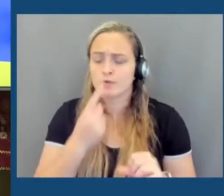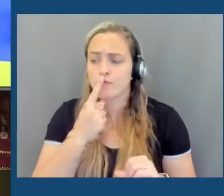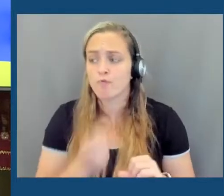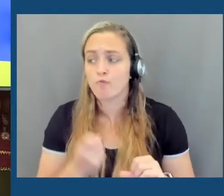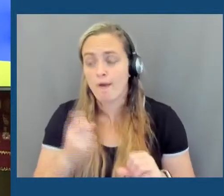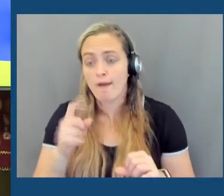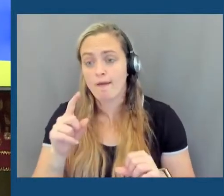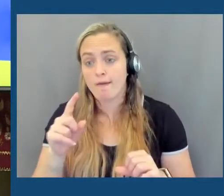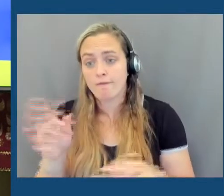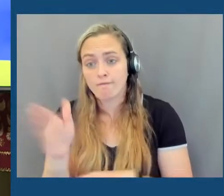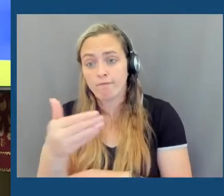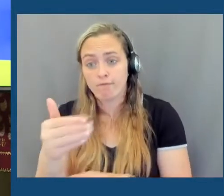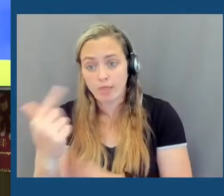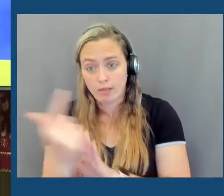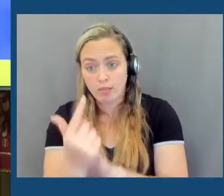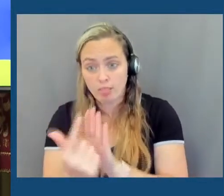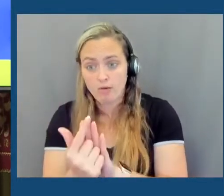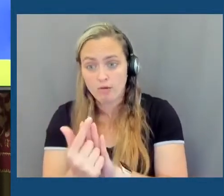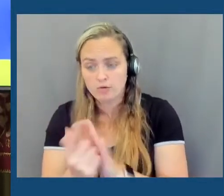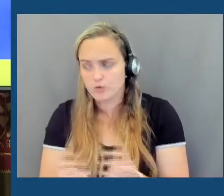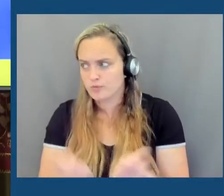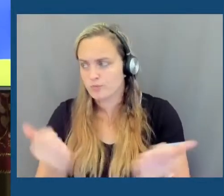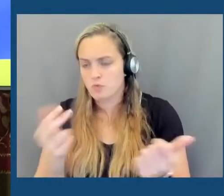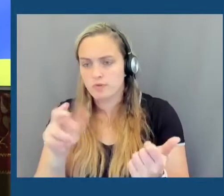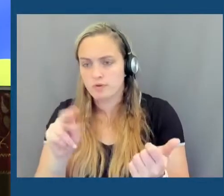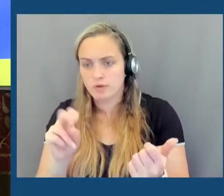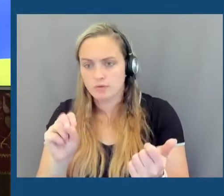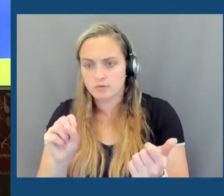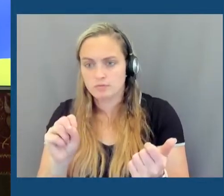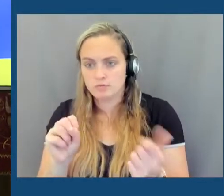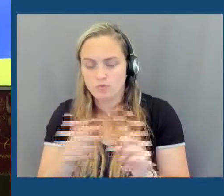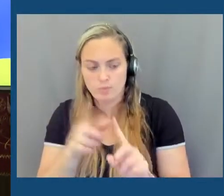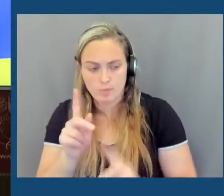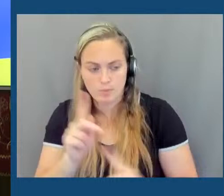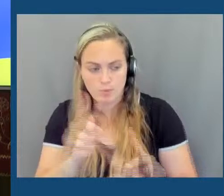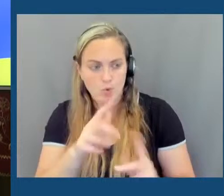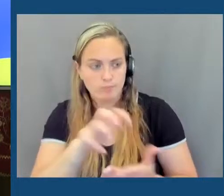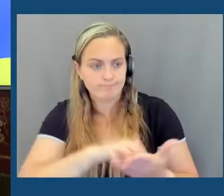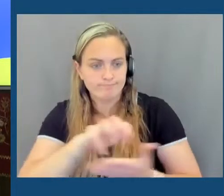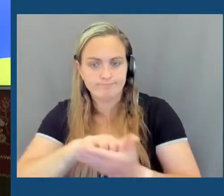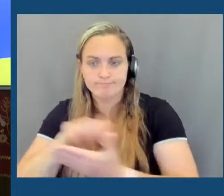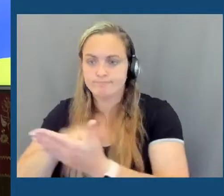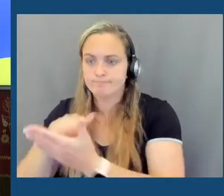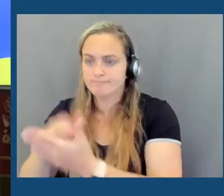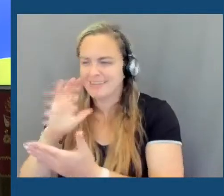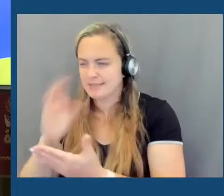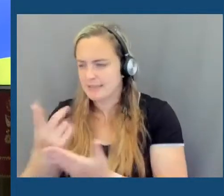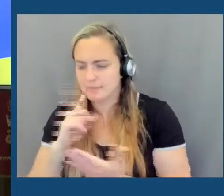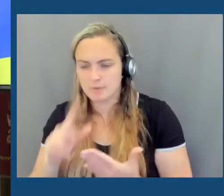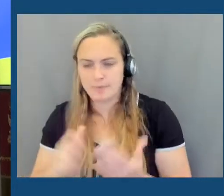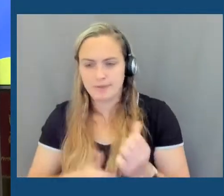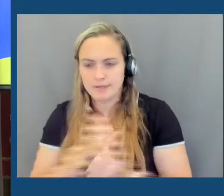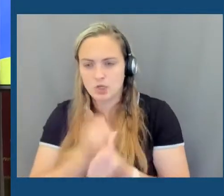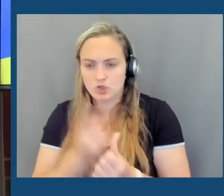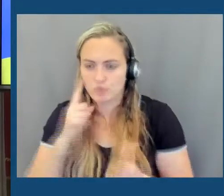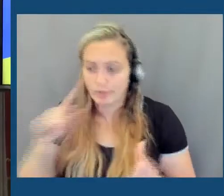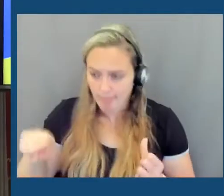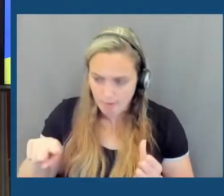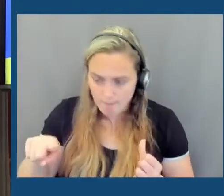as well to ultimately remove the guns from the people who pose a danger to themselves and pose a danger to